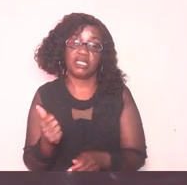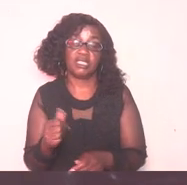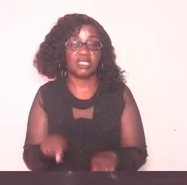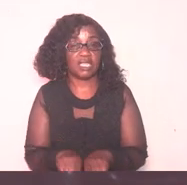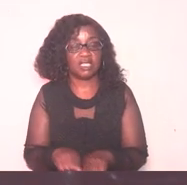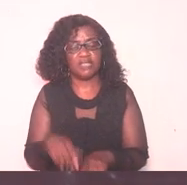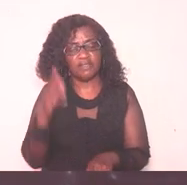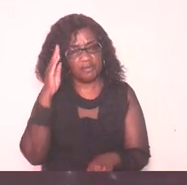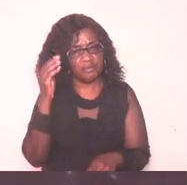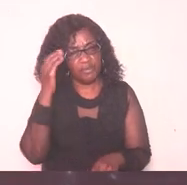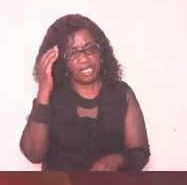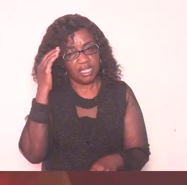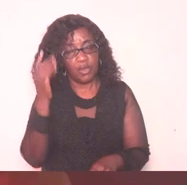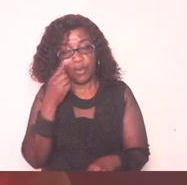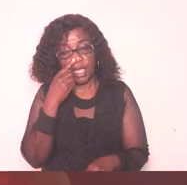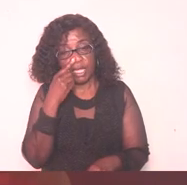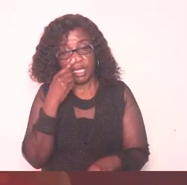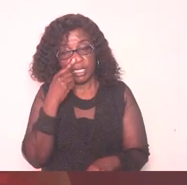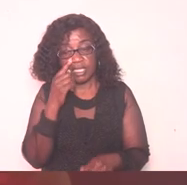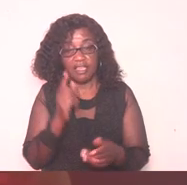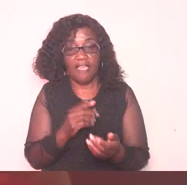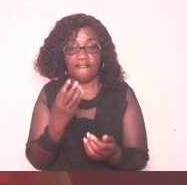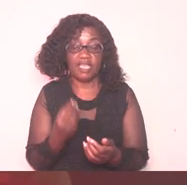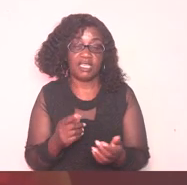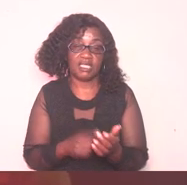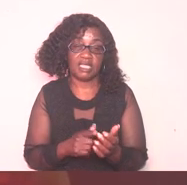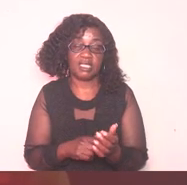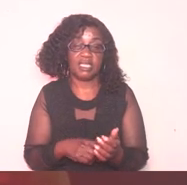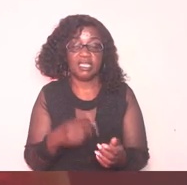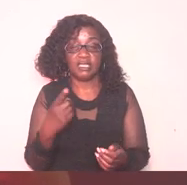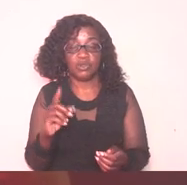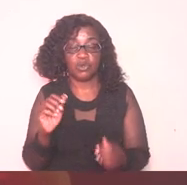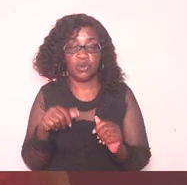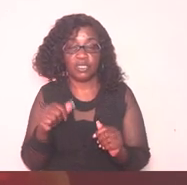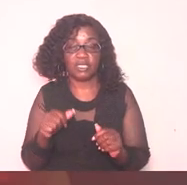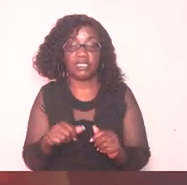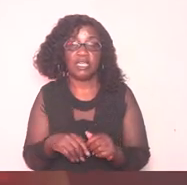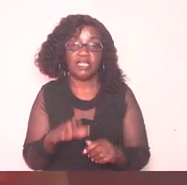does not mean that when they are now engaging in sexual intercourse, it's consensual.